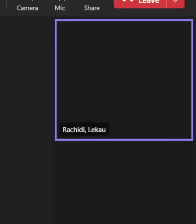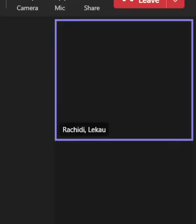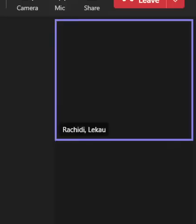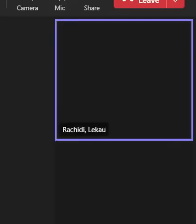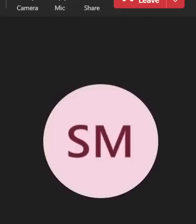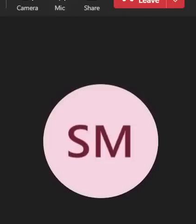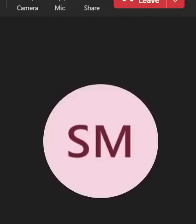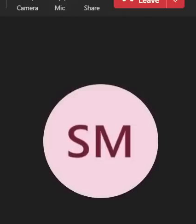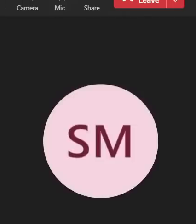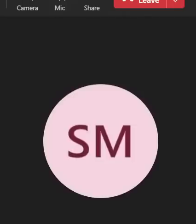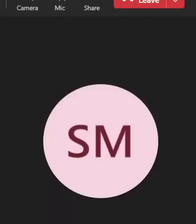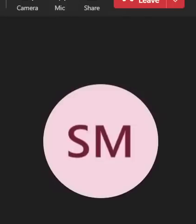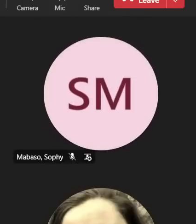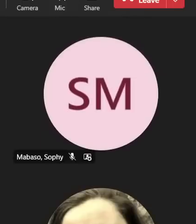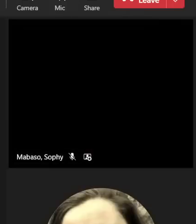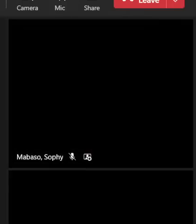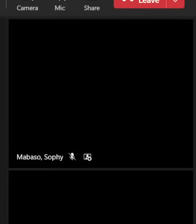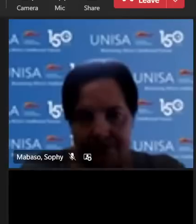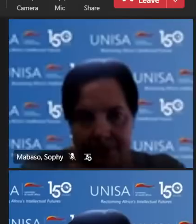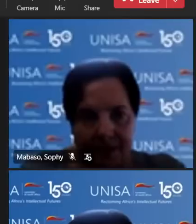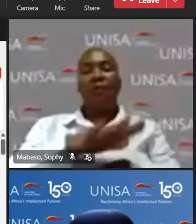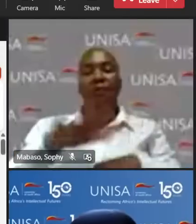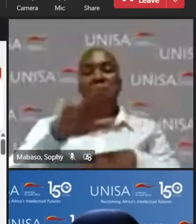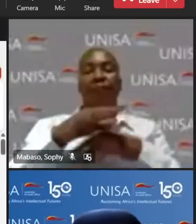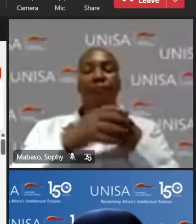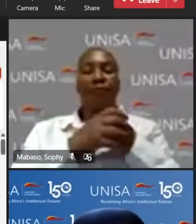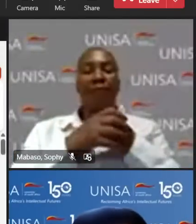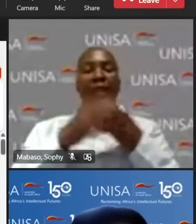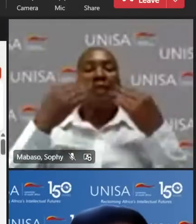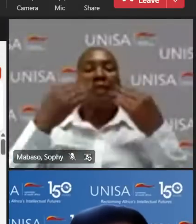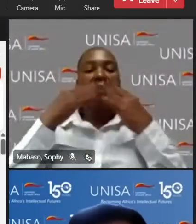development space. Thank you very much.